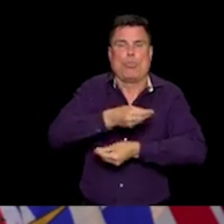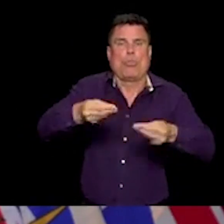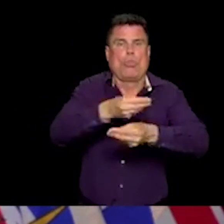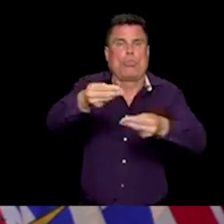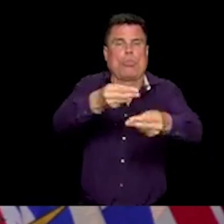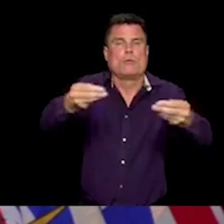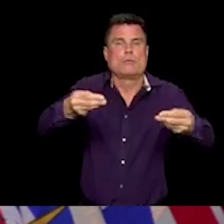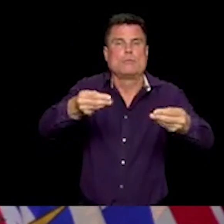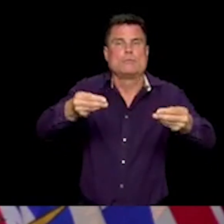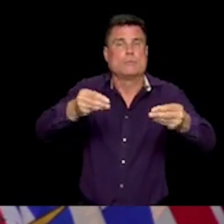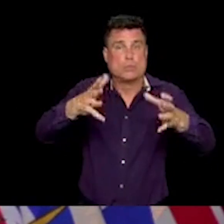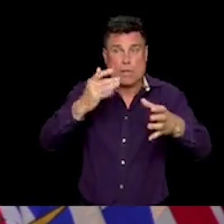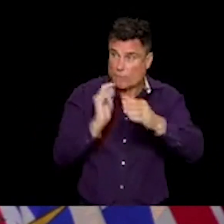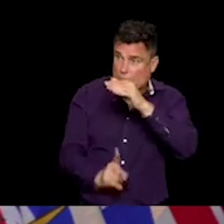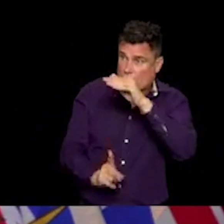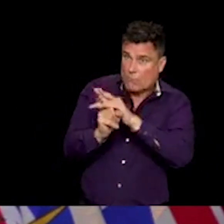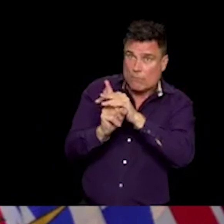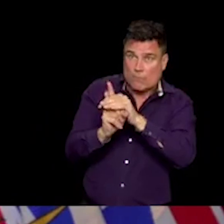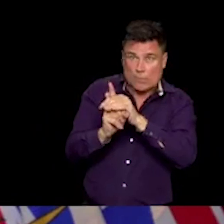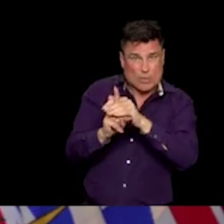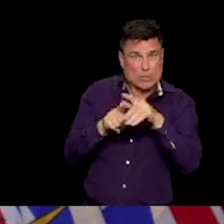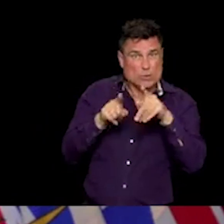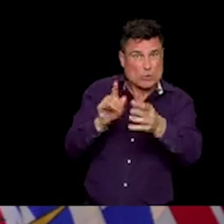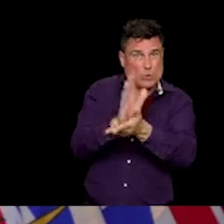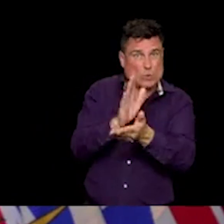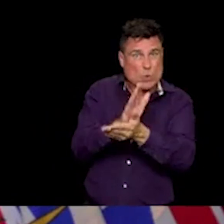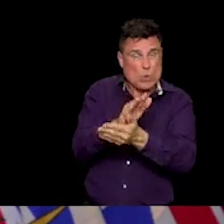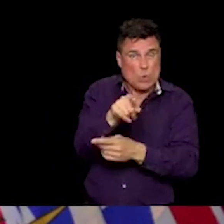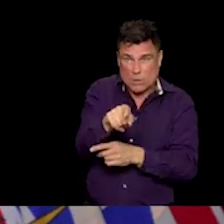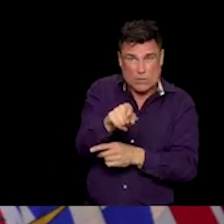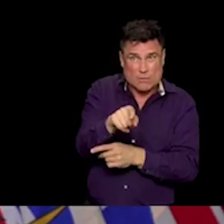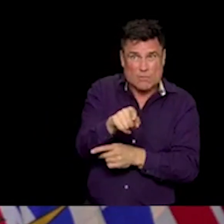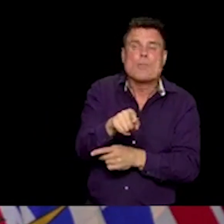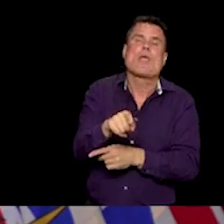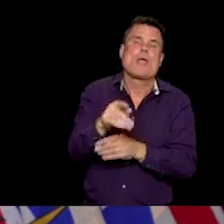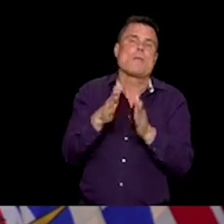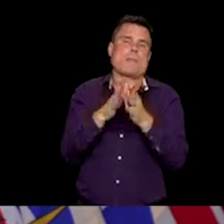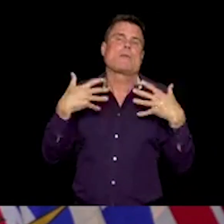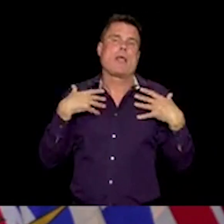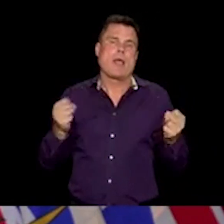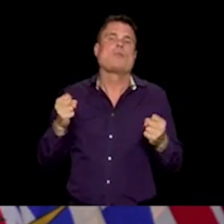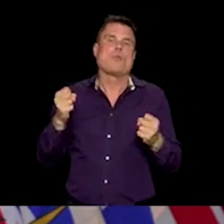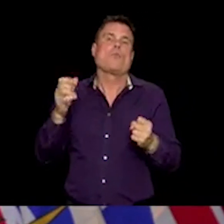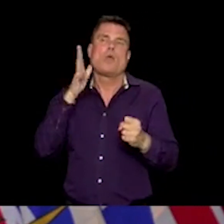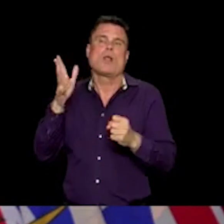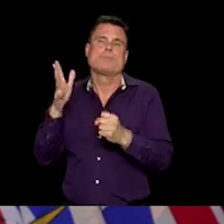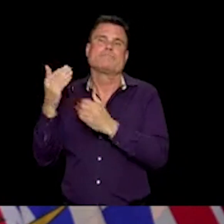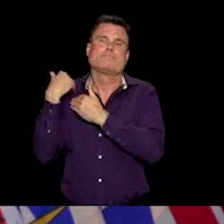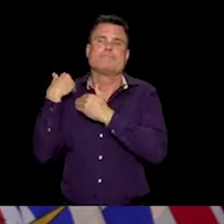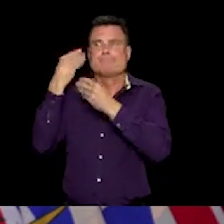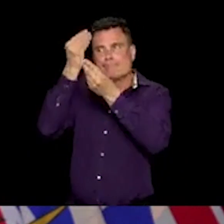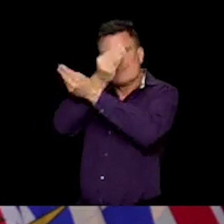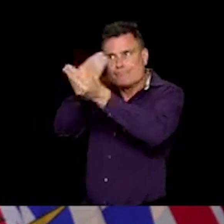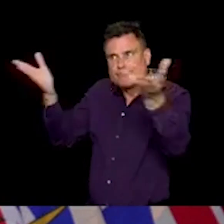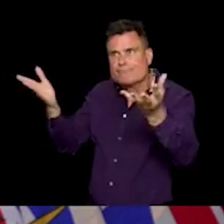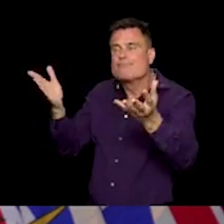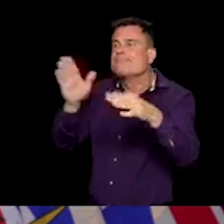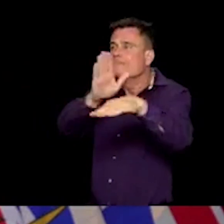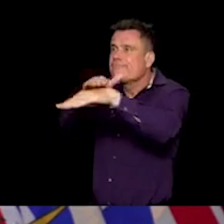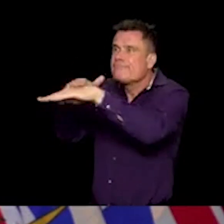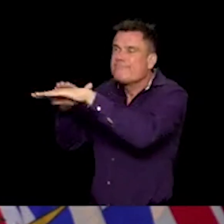these provisions in place and knowing what to do. But we do have, like all illnesses that can be transmitted in